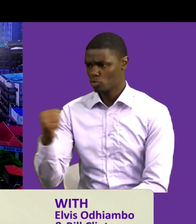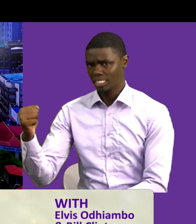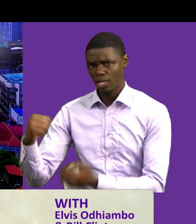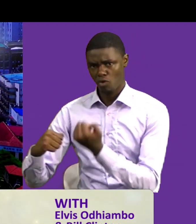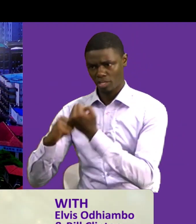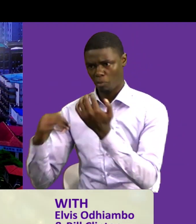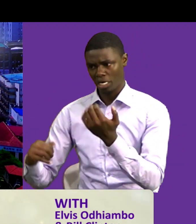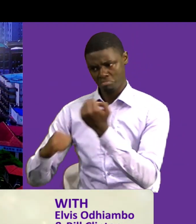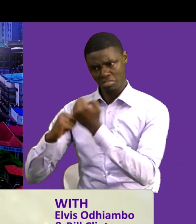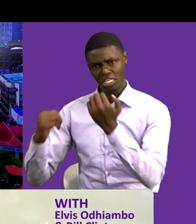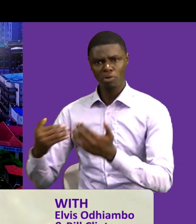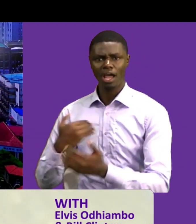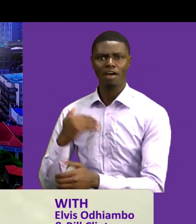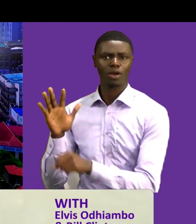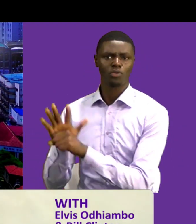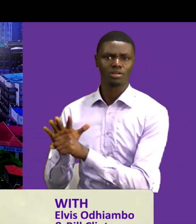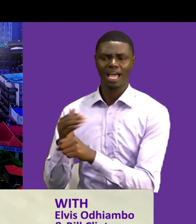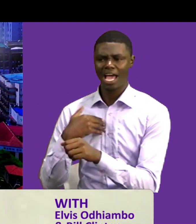fans, they have